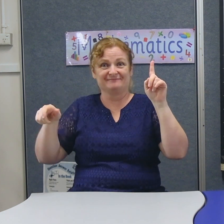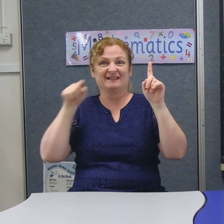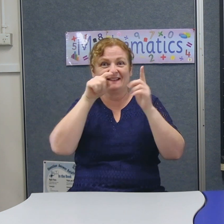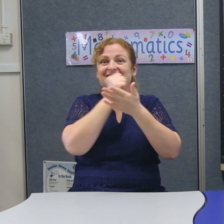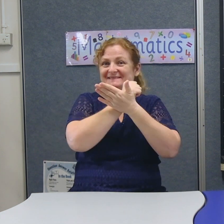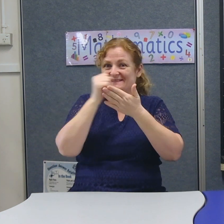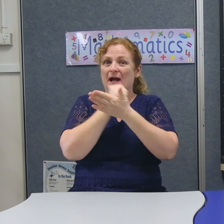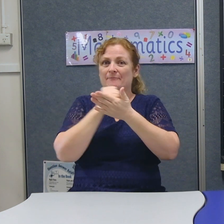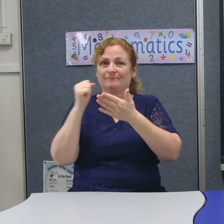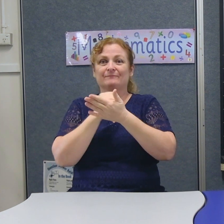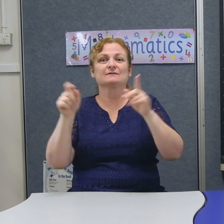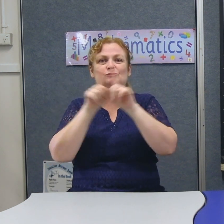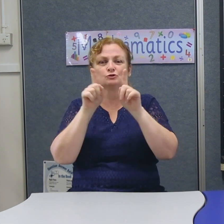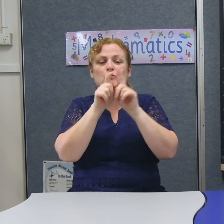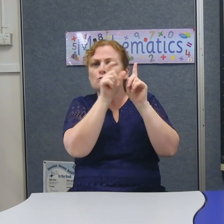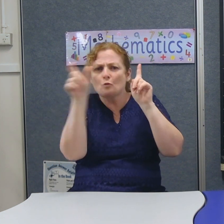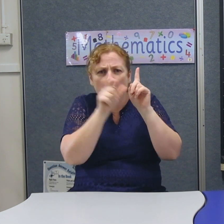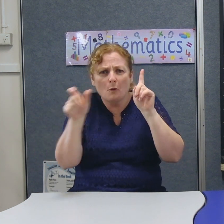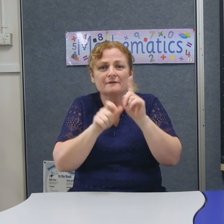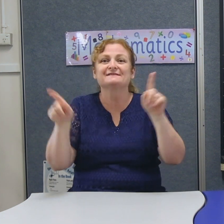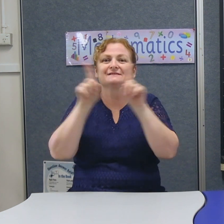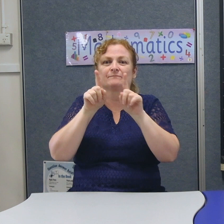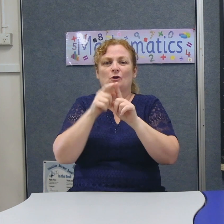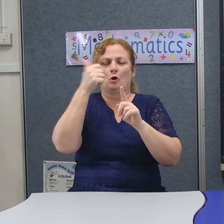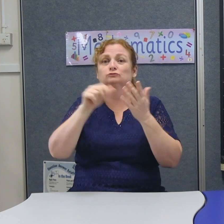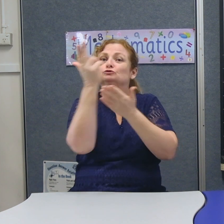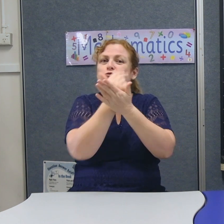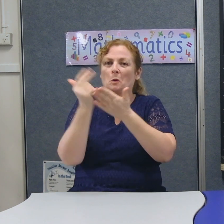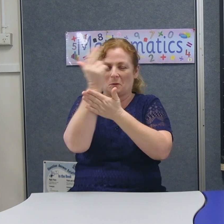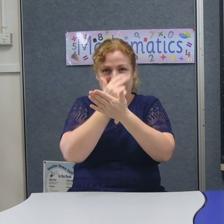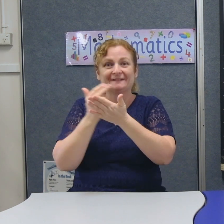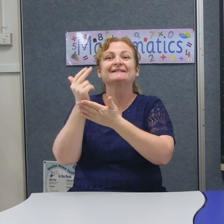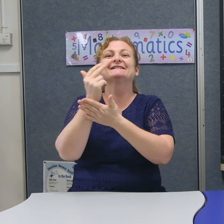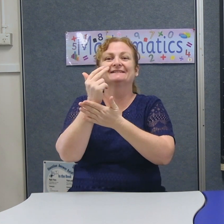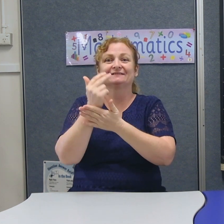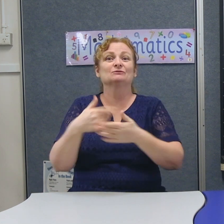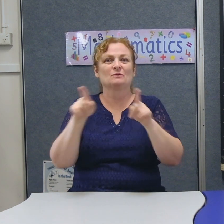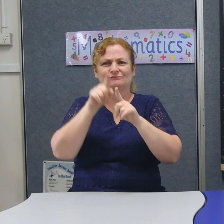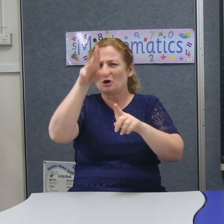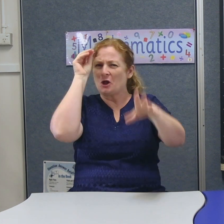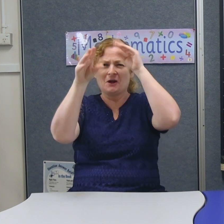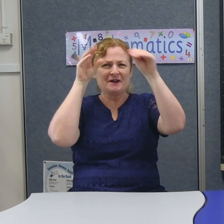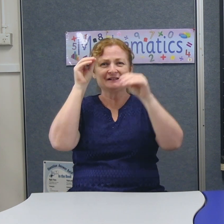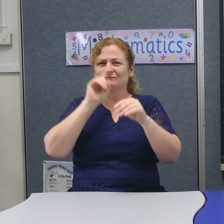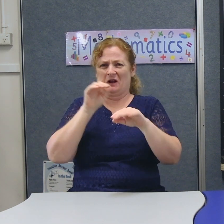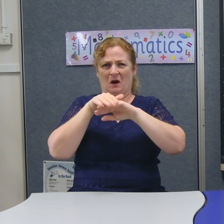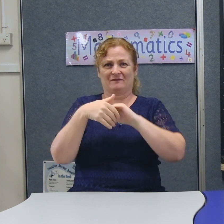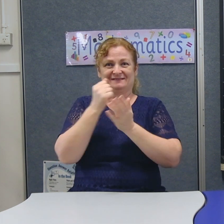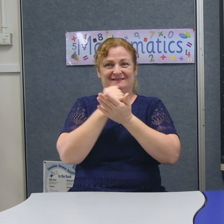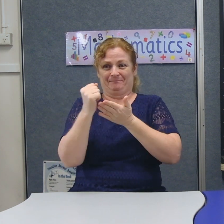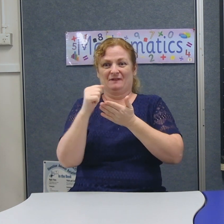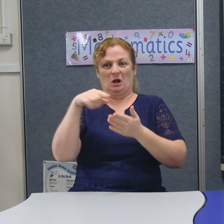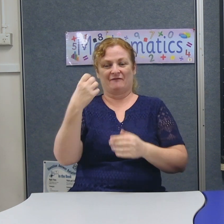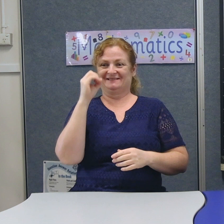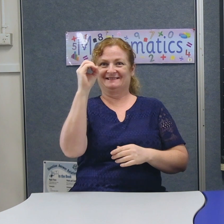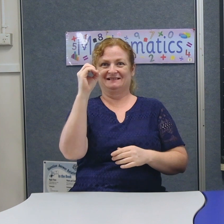using drawings. We have also learned that when there is a zero in a number, it is used as